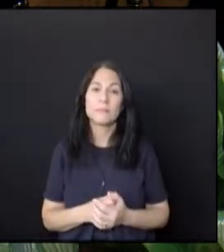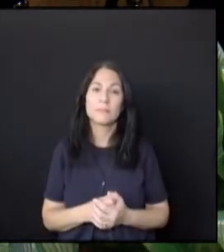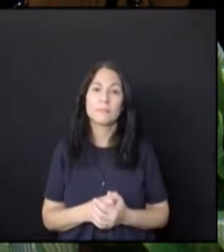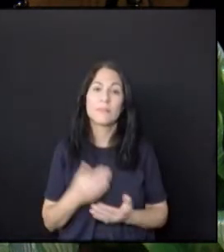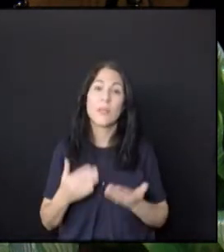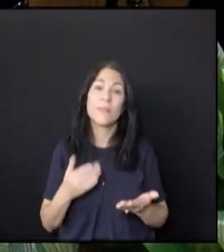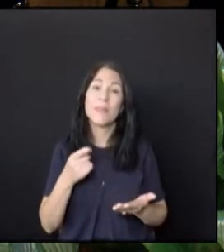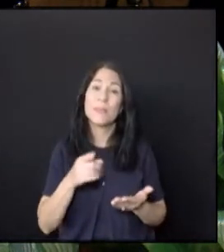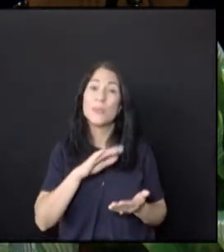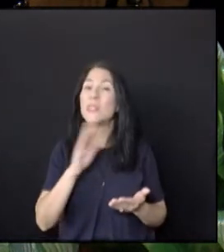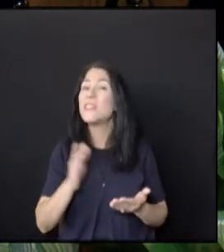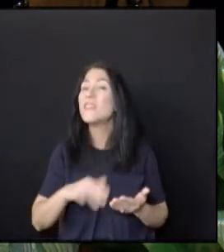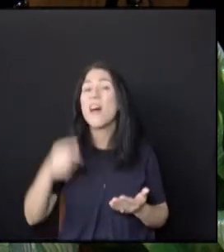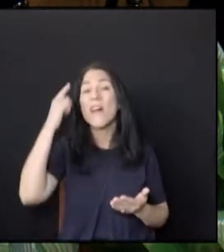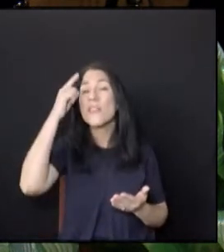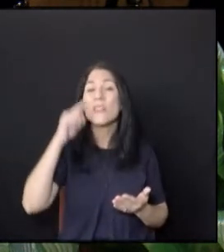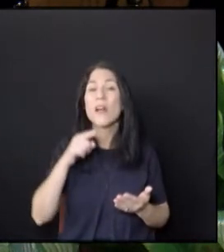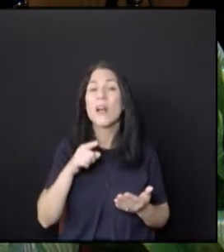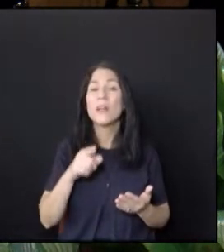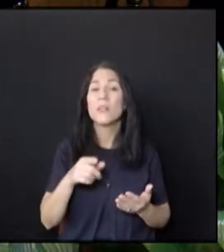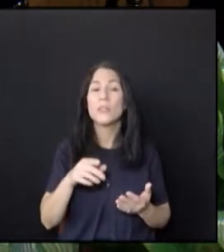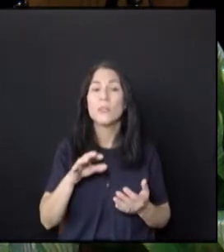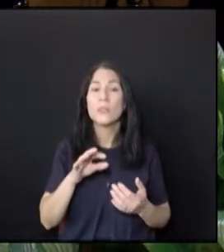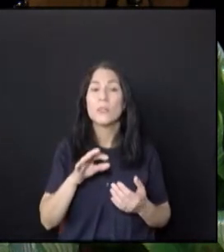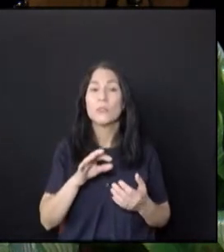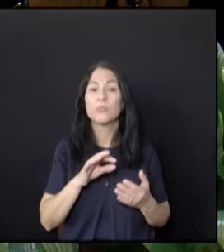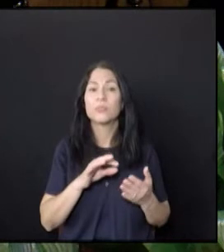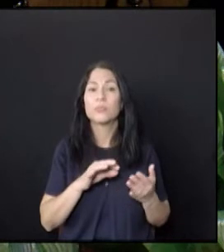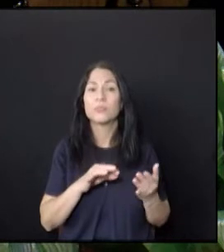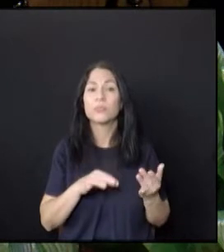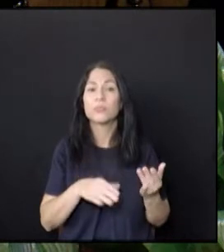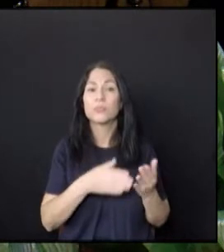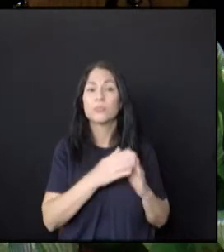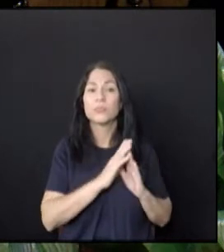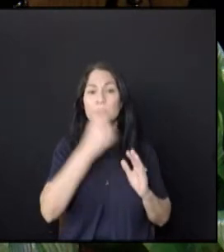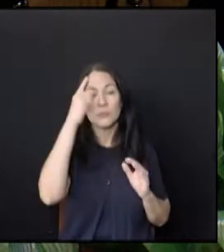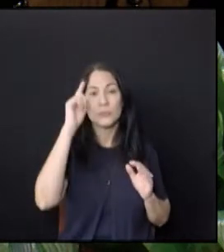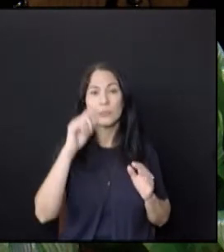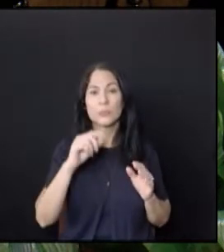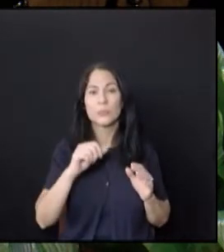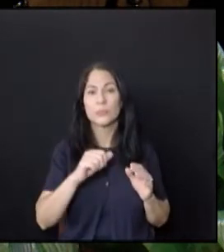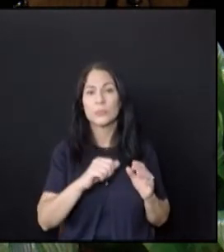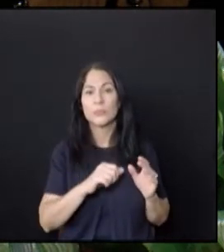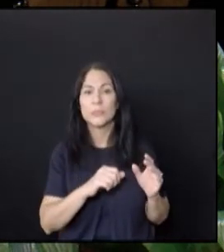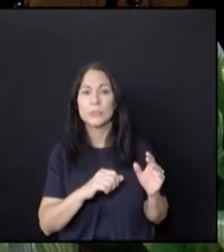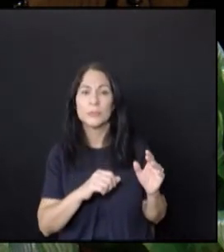Maybe you never thought you'd file for unemployment in your entire life, but this week you did.